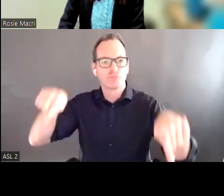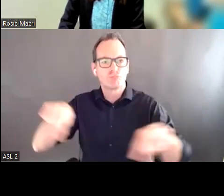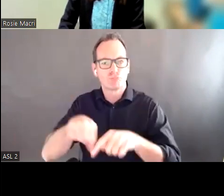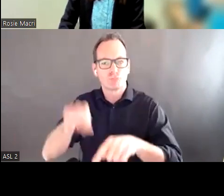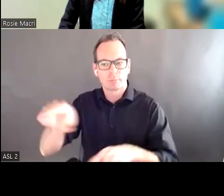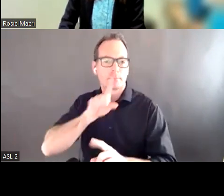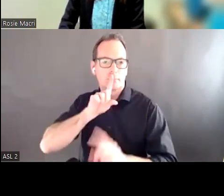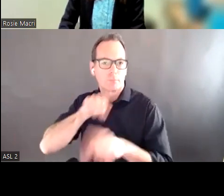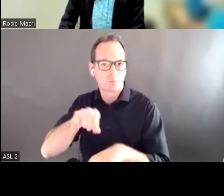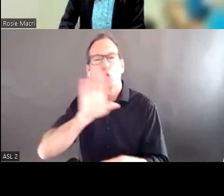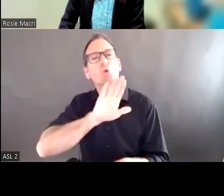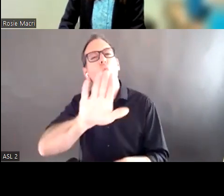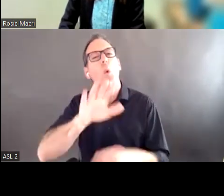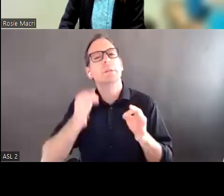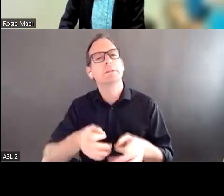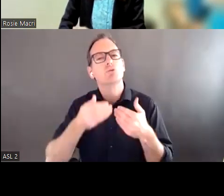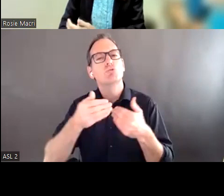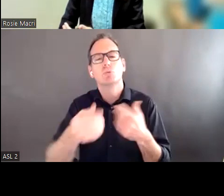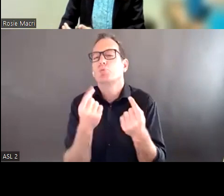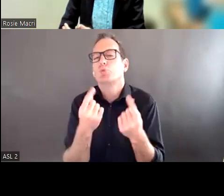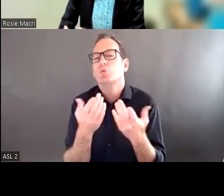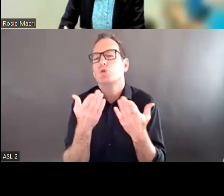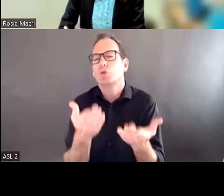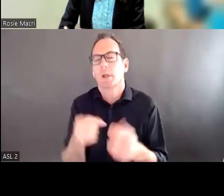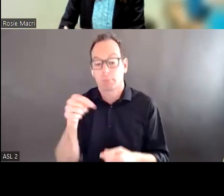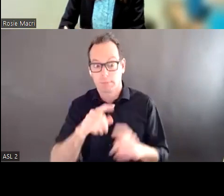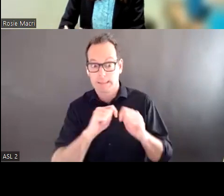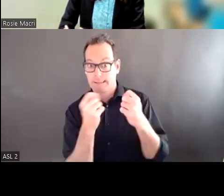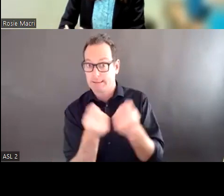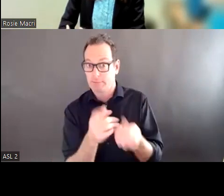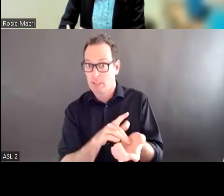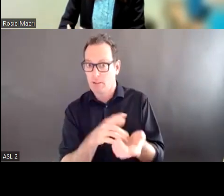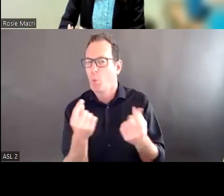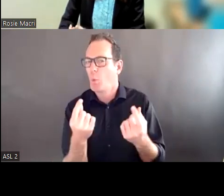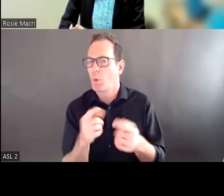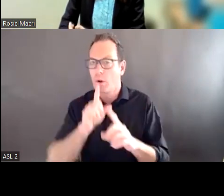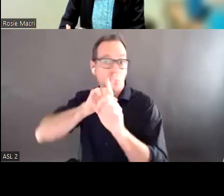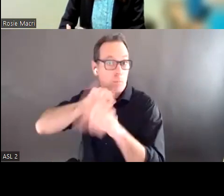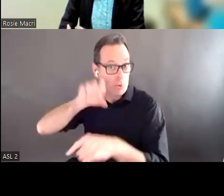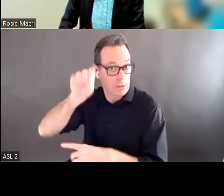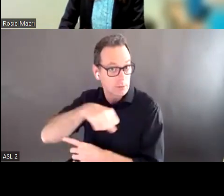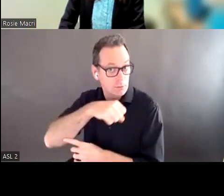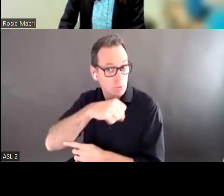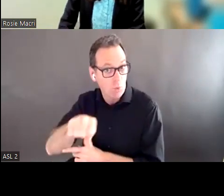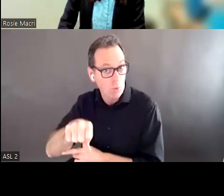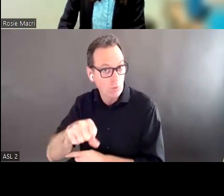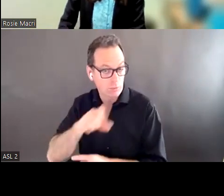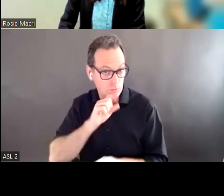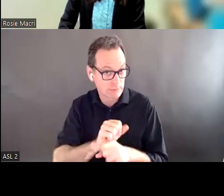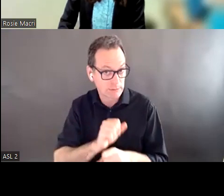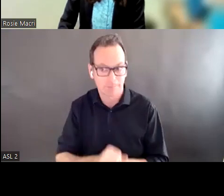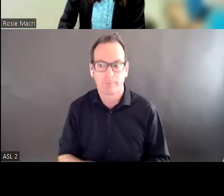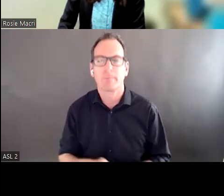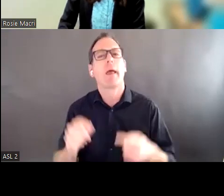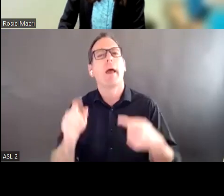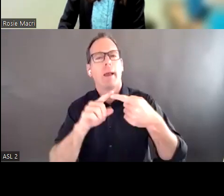think the team should do? Should they report this at this point as alleged financial abuse or not? And as